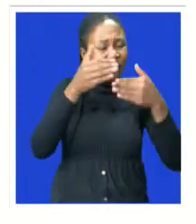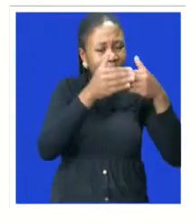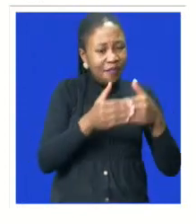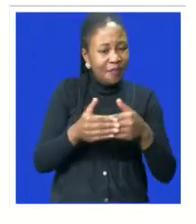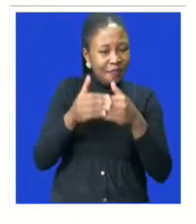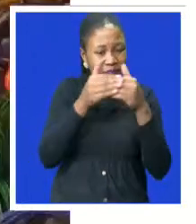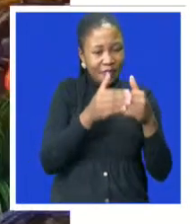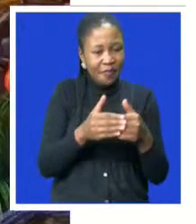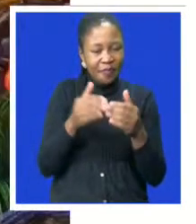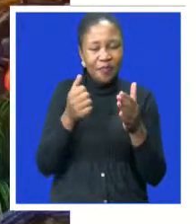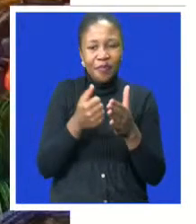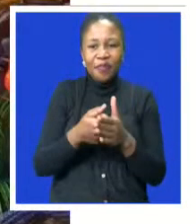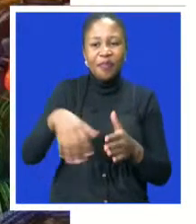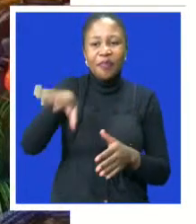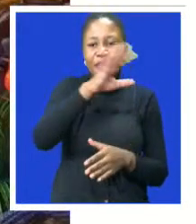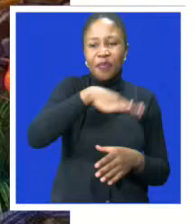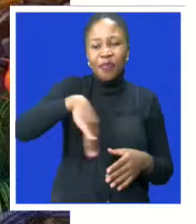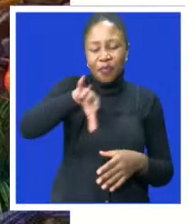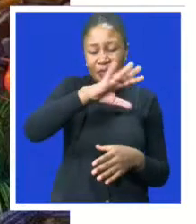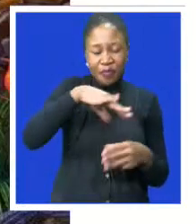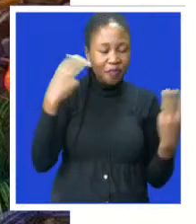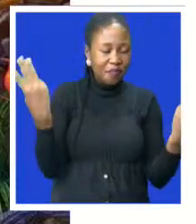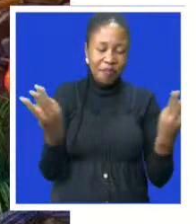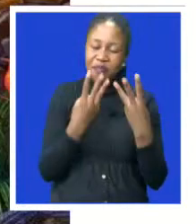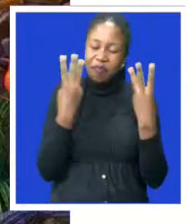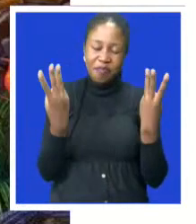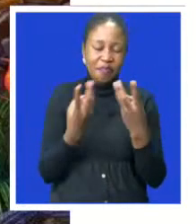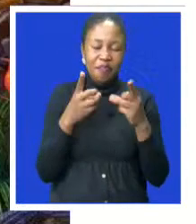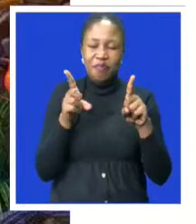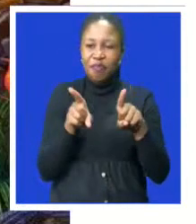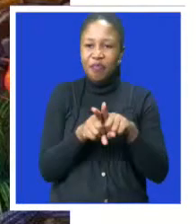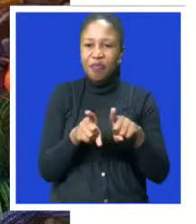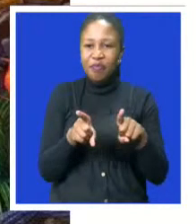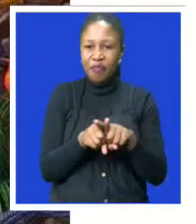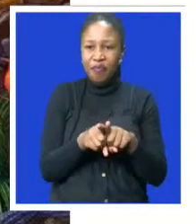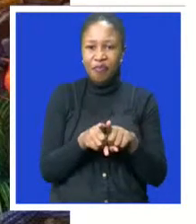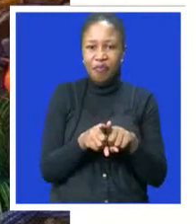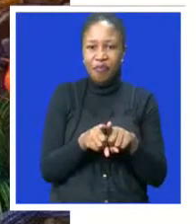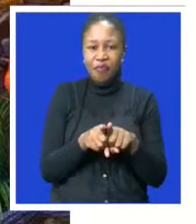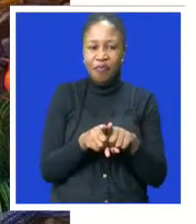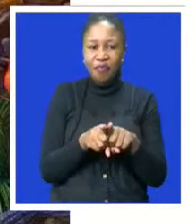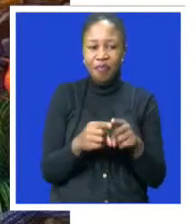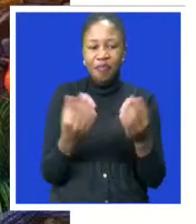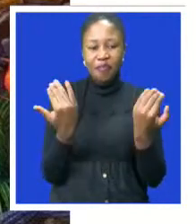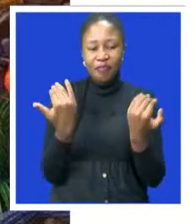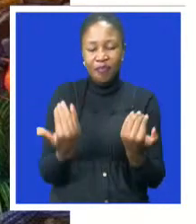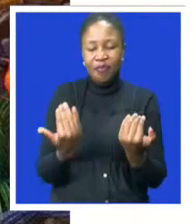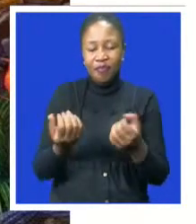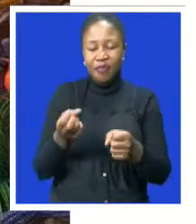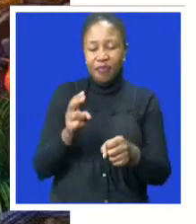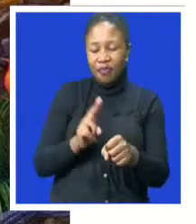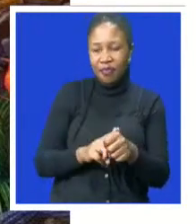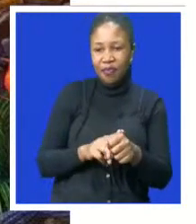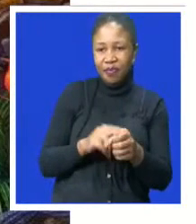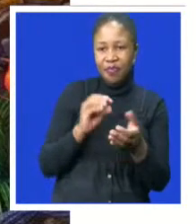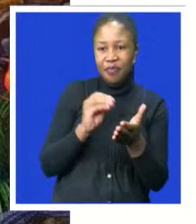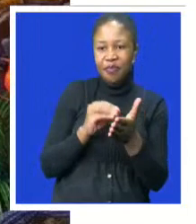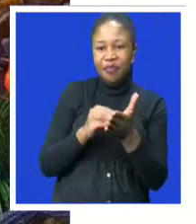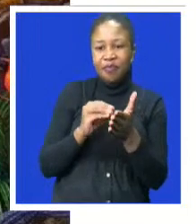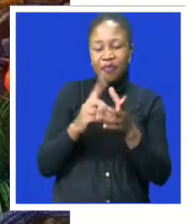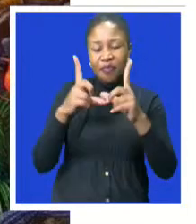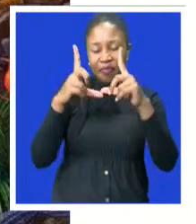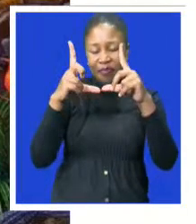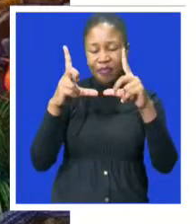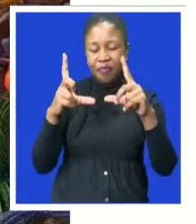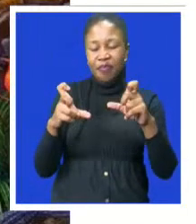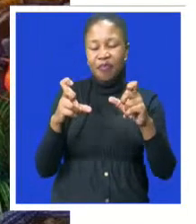rest. Okay? Let us look at this other picture now. There are some animals